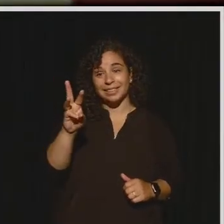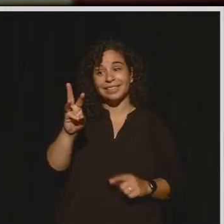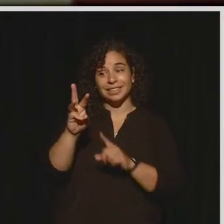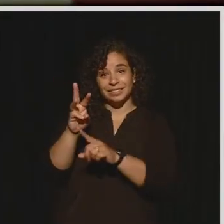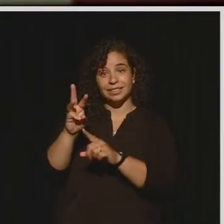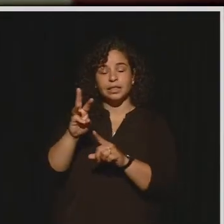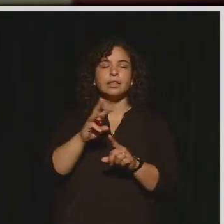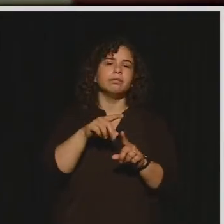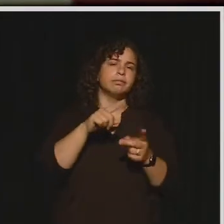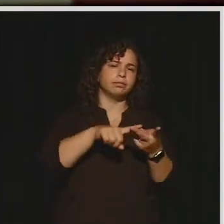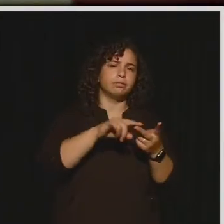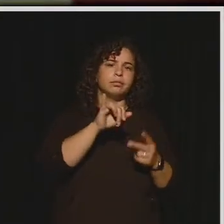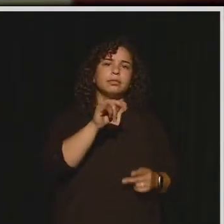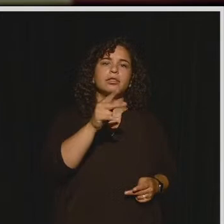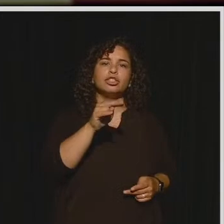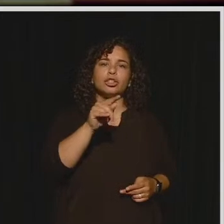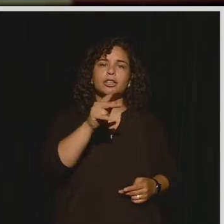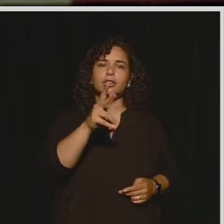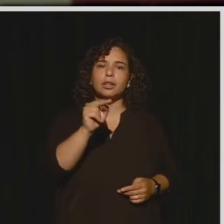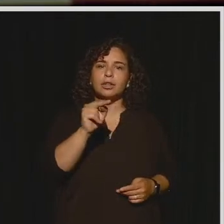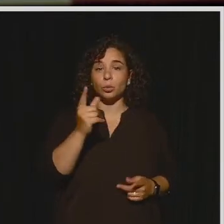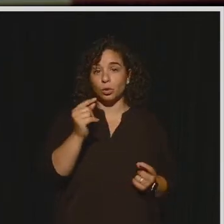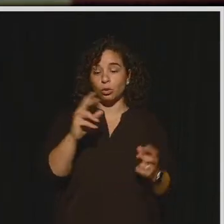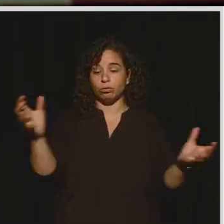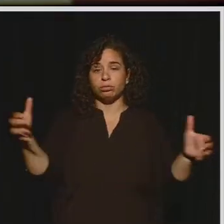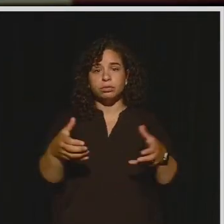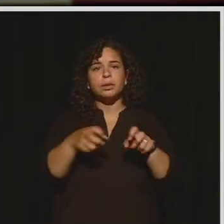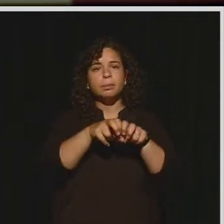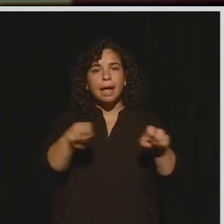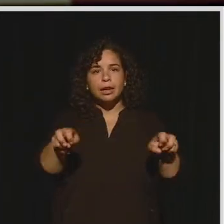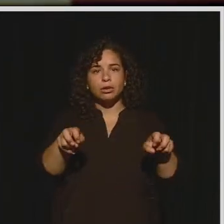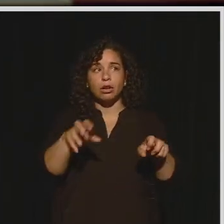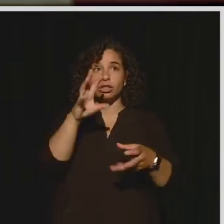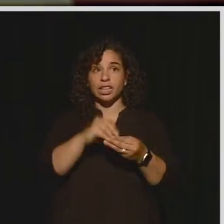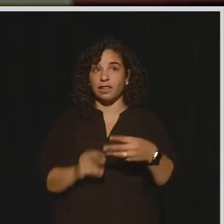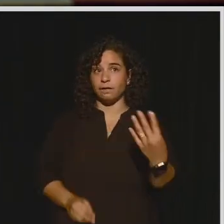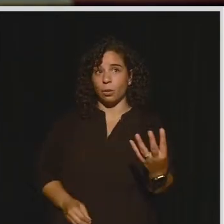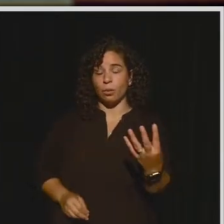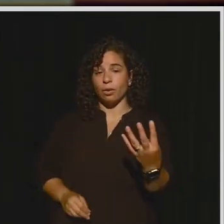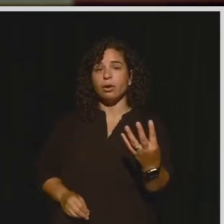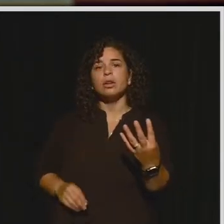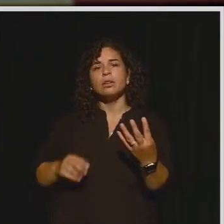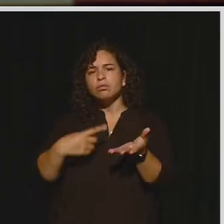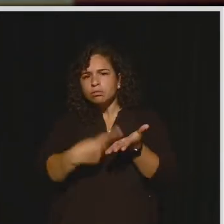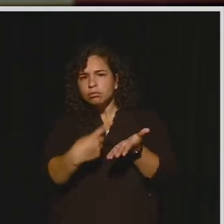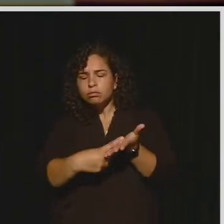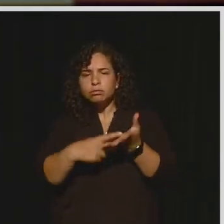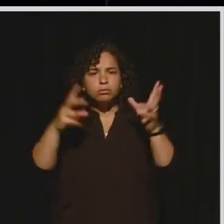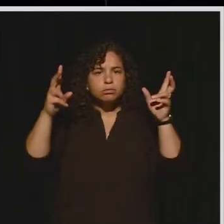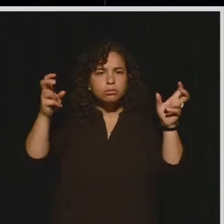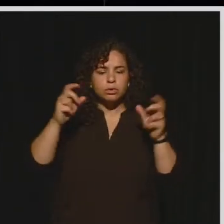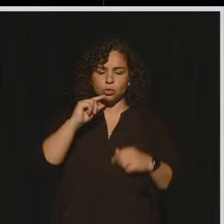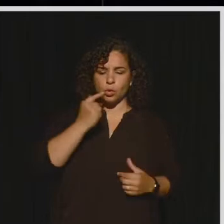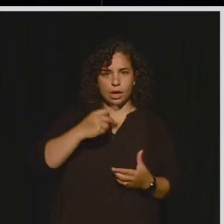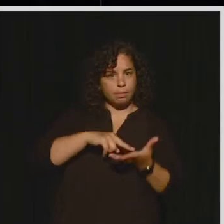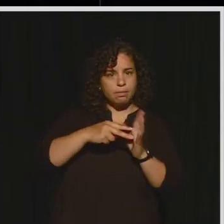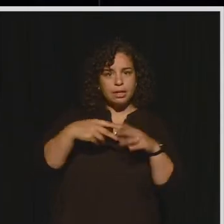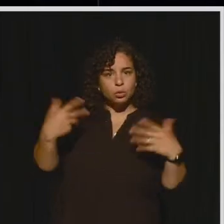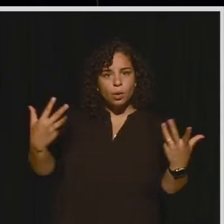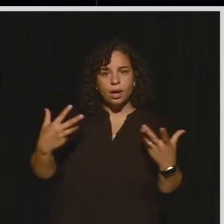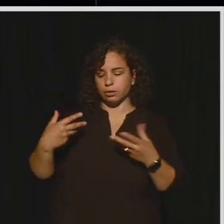The Junction, where we convened a panel over four panels looking at the notion of what is queer. It was an